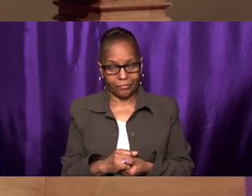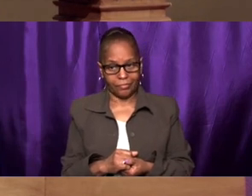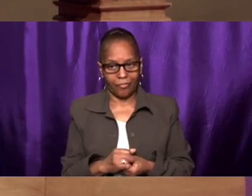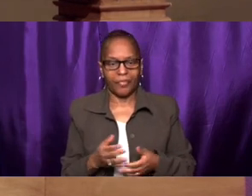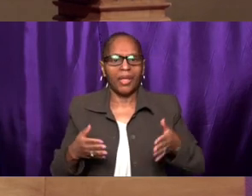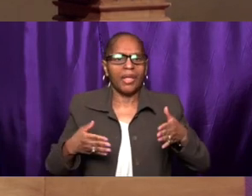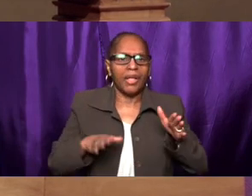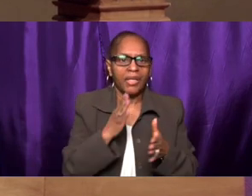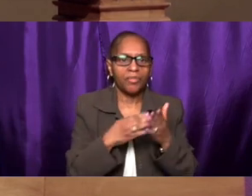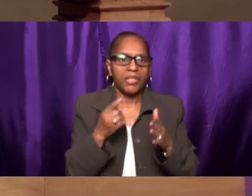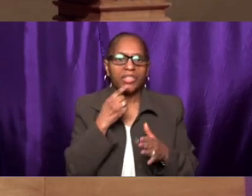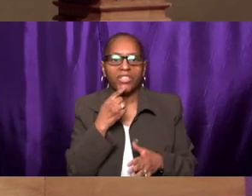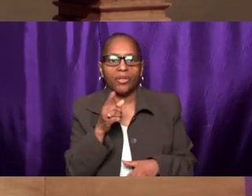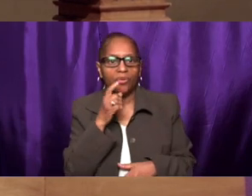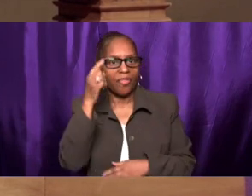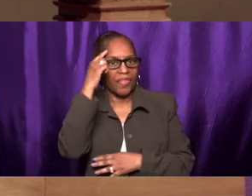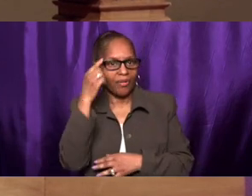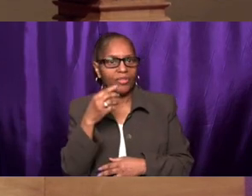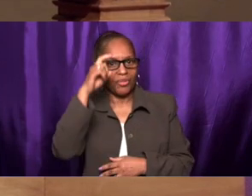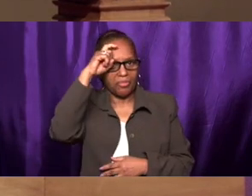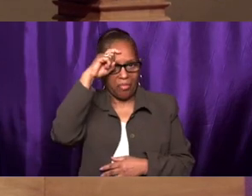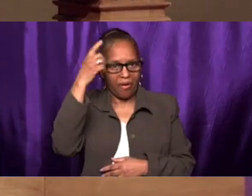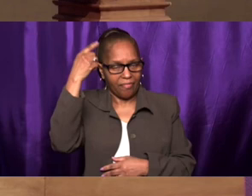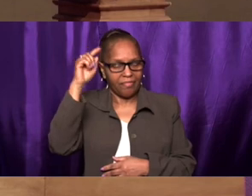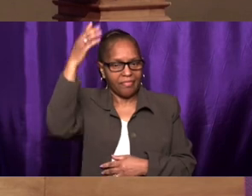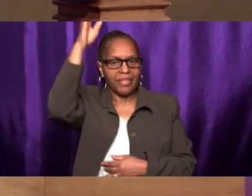Let a Negro tell you who thought he was too smart for that.